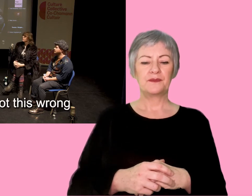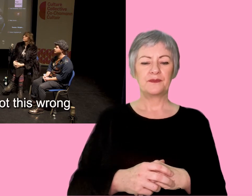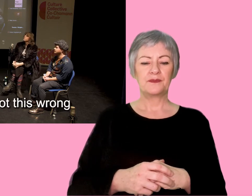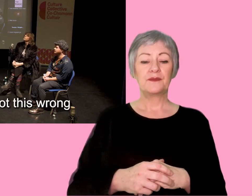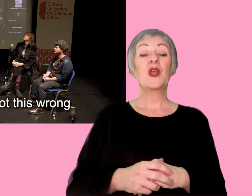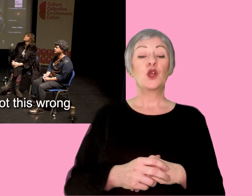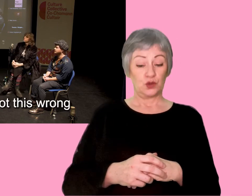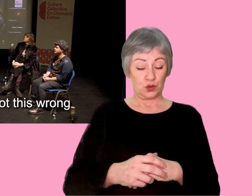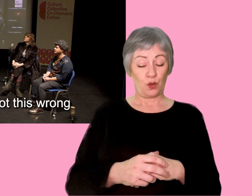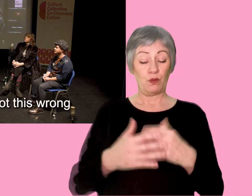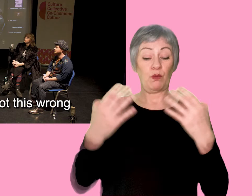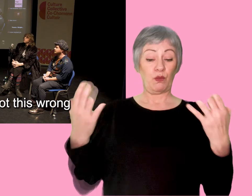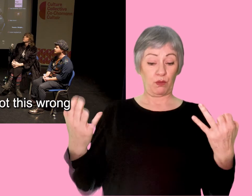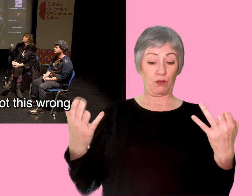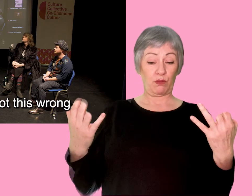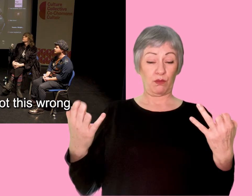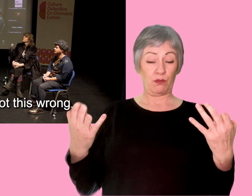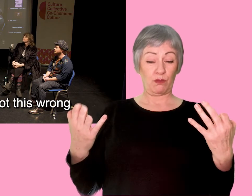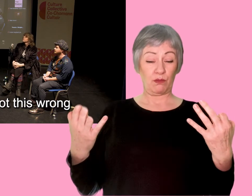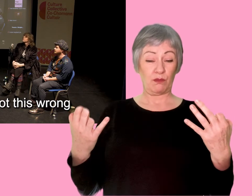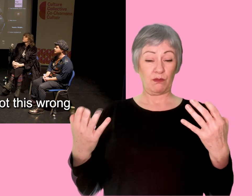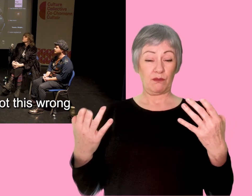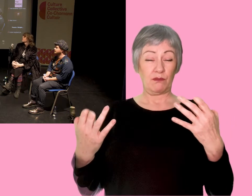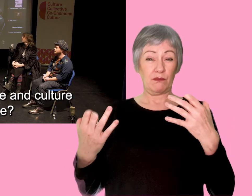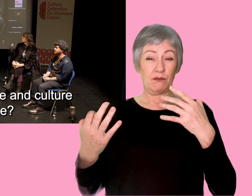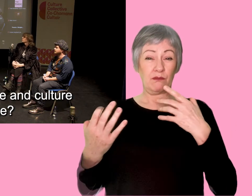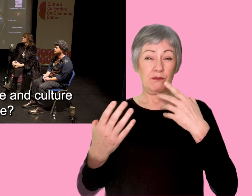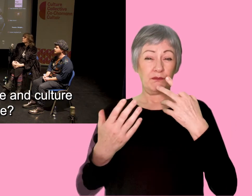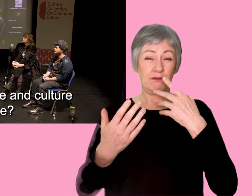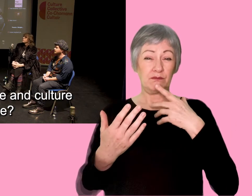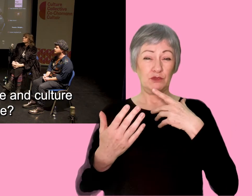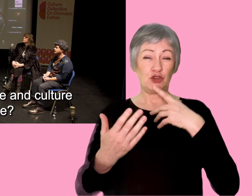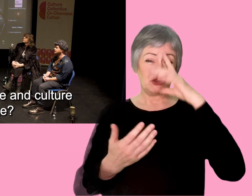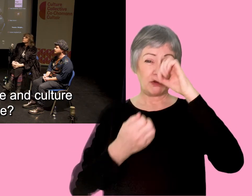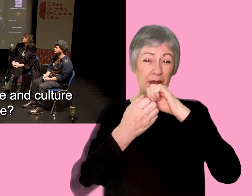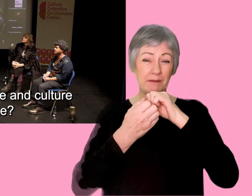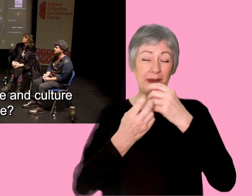Yeah, so catch me if I've got this wrong, but how